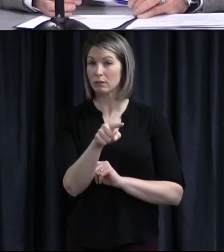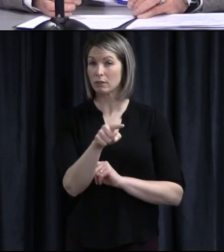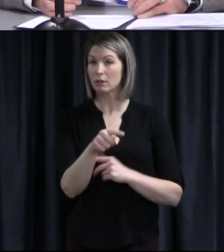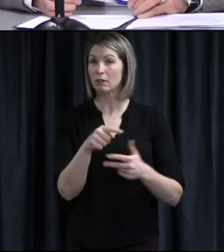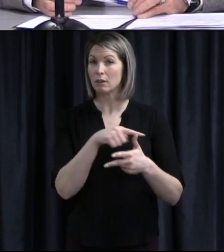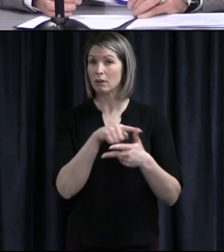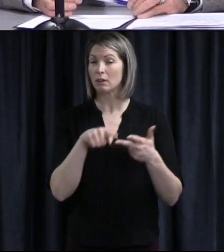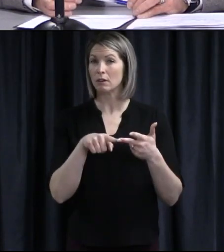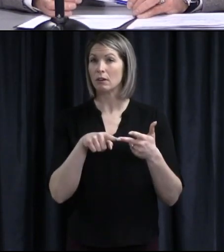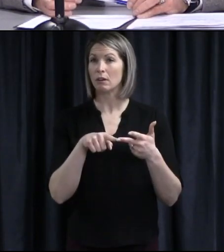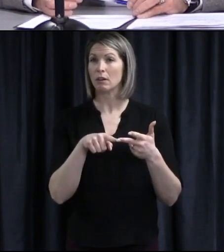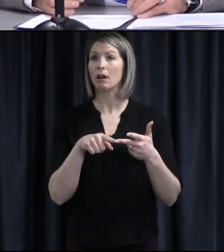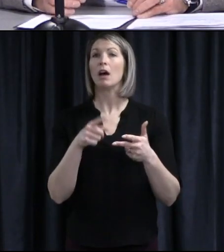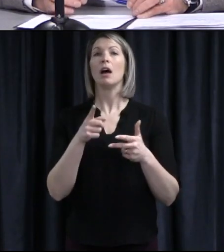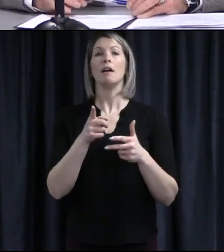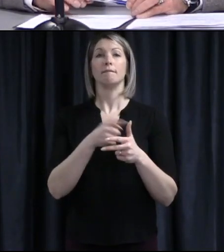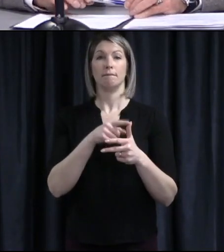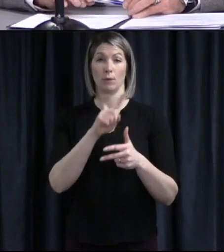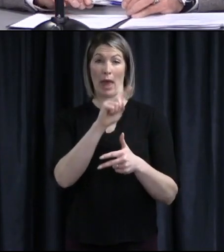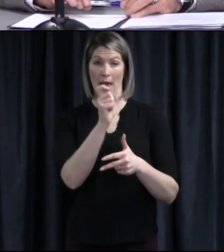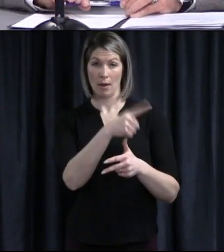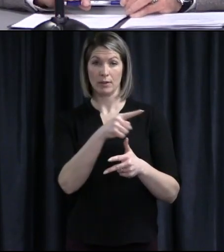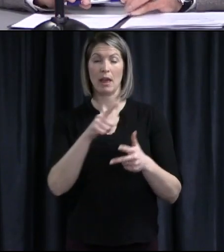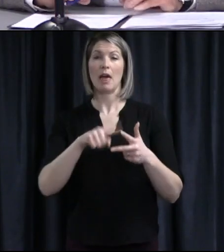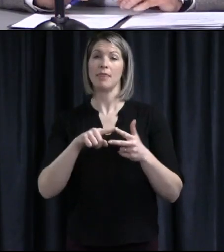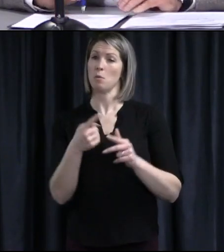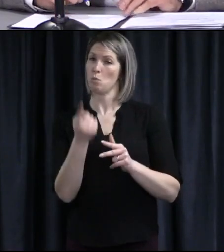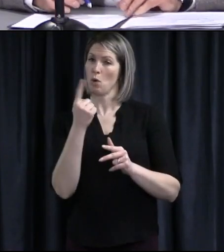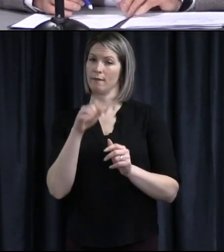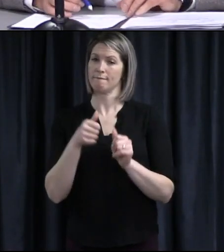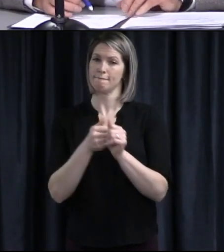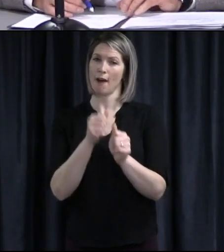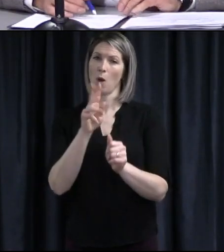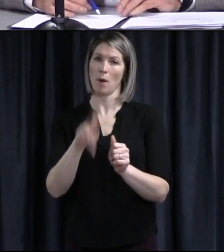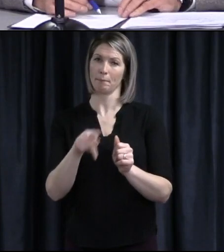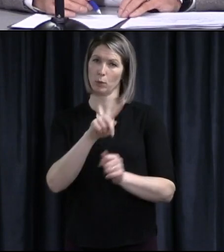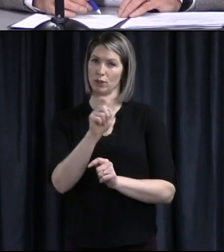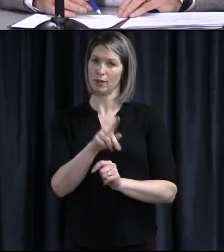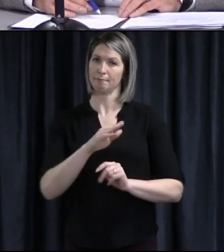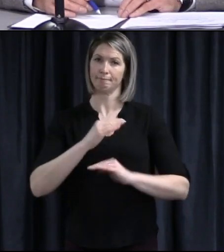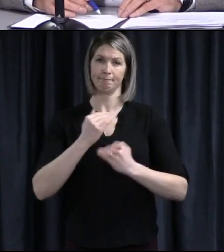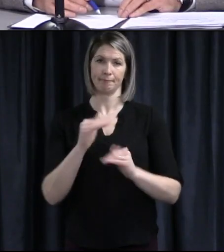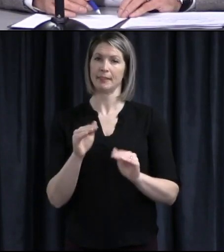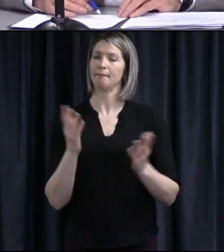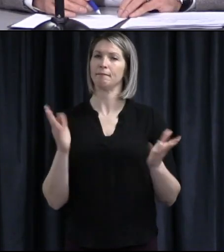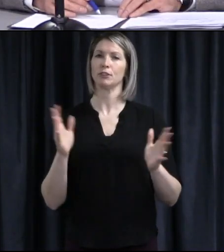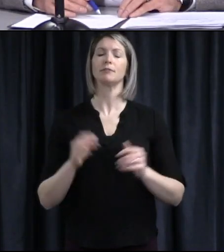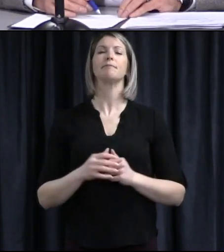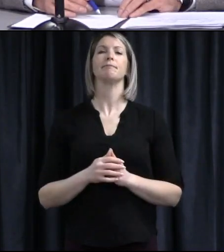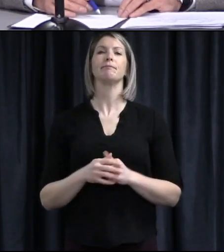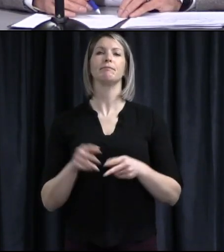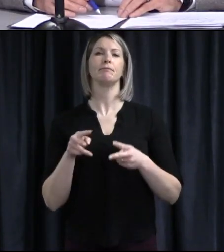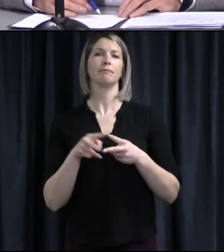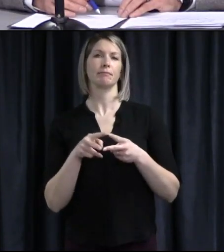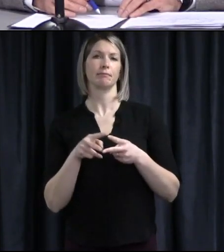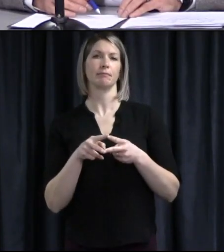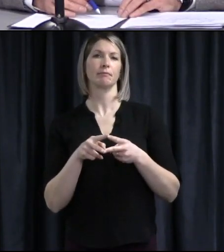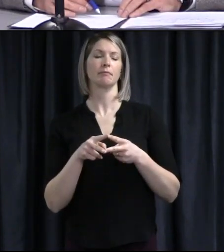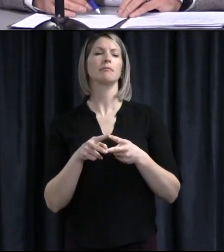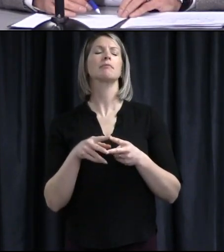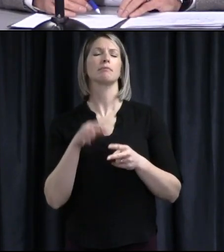You can ask a question and then have a follow-up. Okay. First, I'm wondering to have more